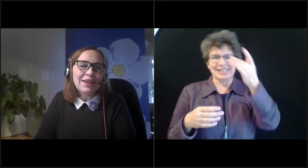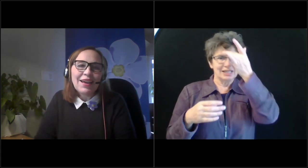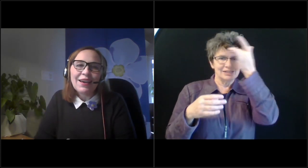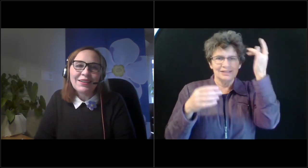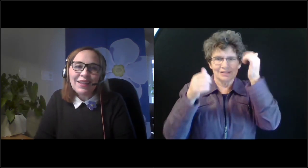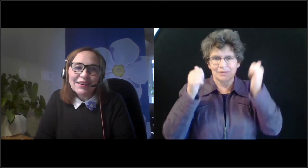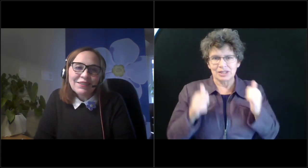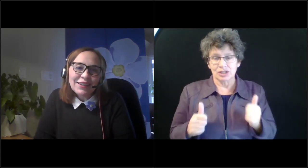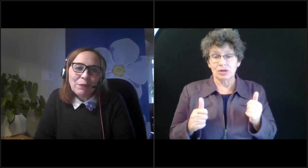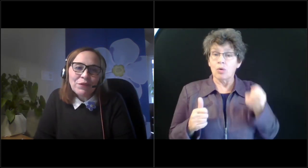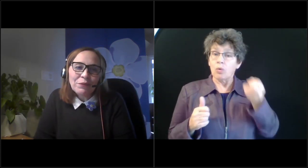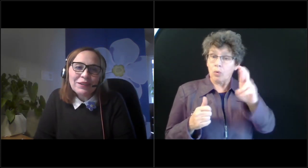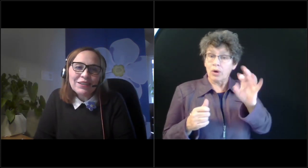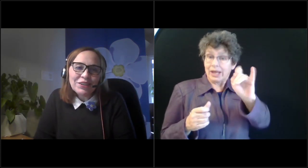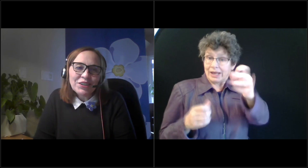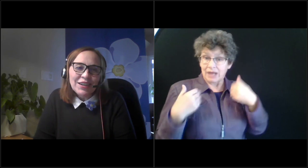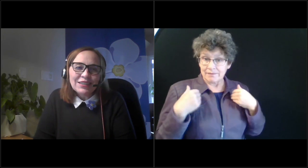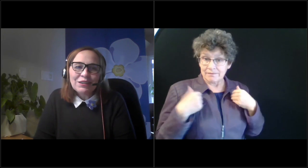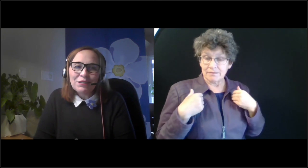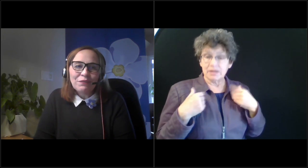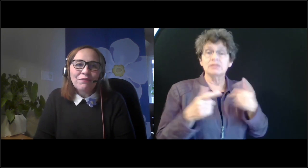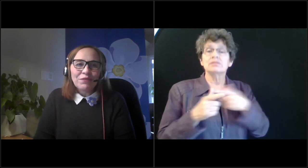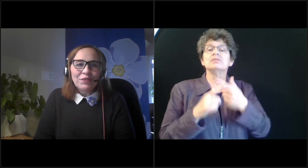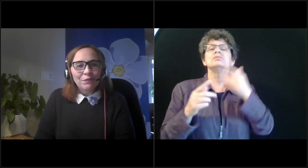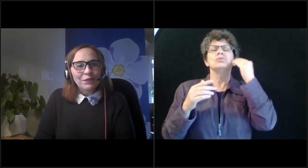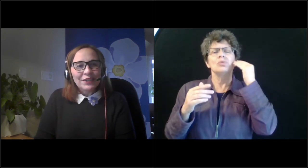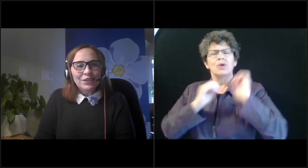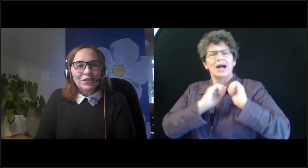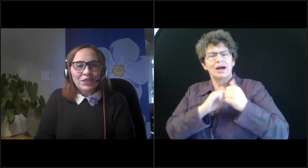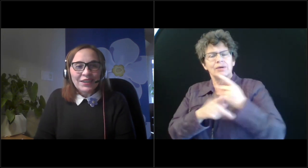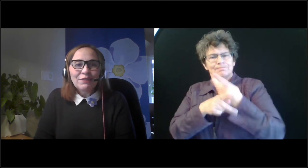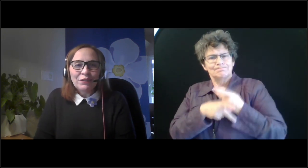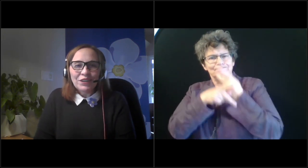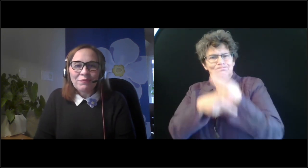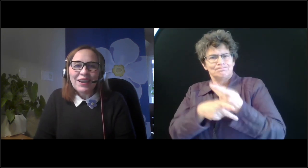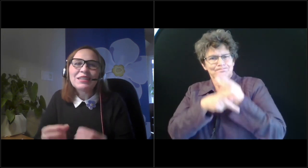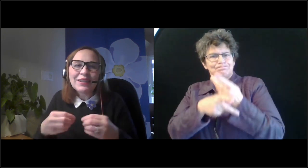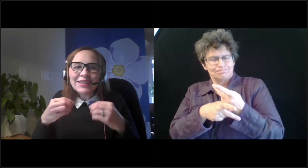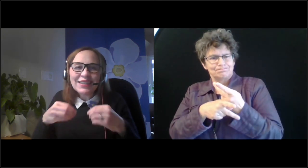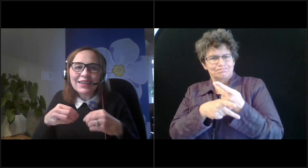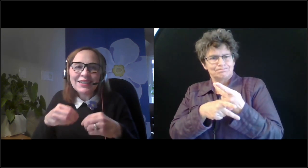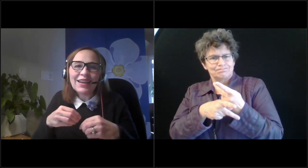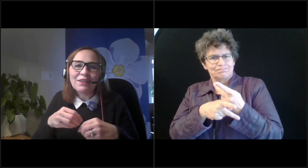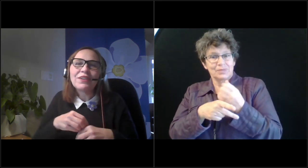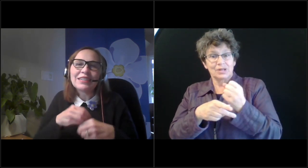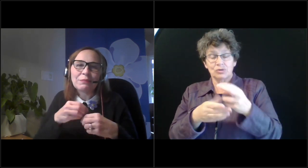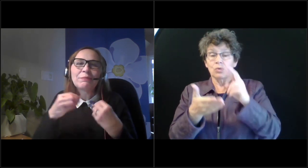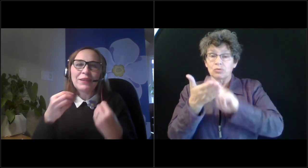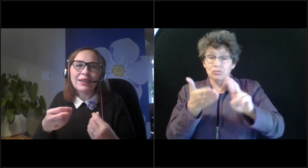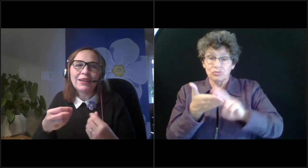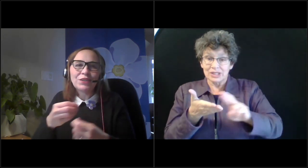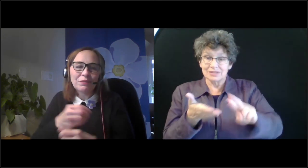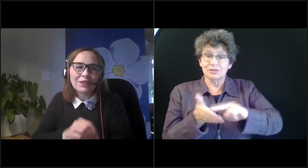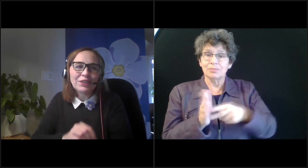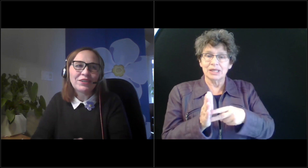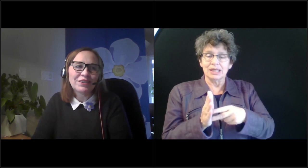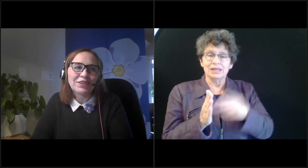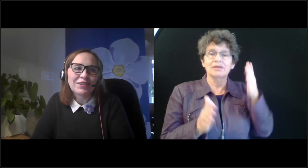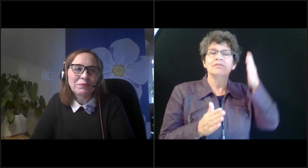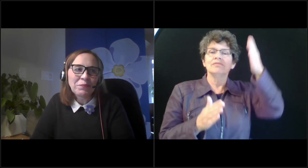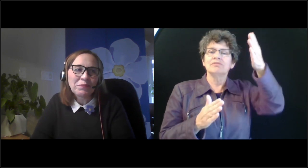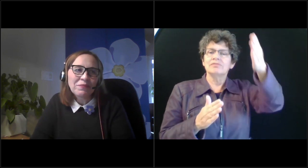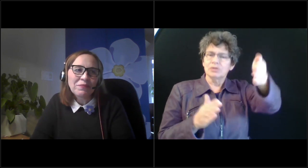properly. And that really comes through research. So the research is the future, and that's why it's exciting today for us to be speaking to